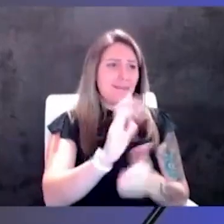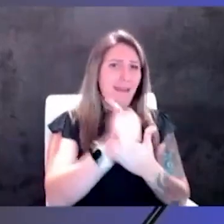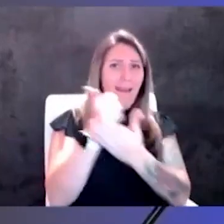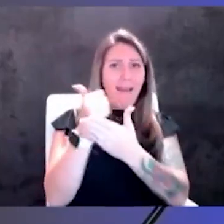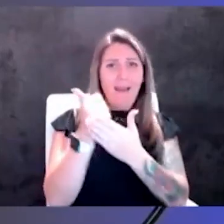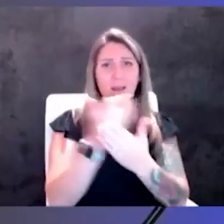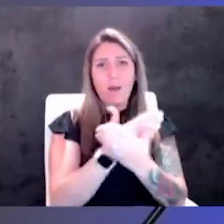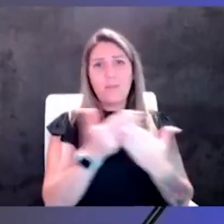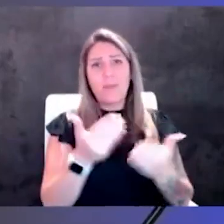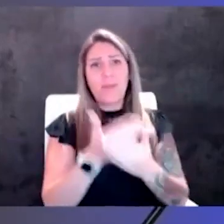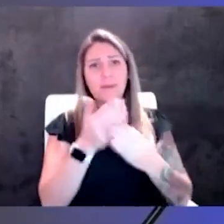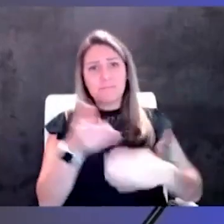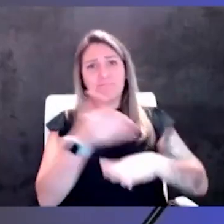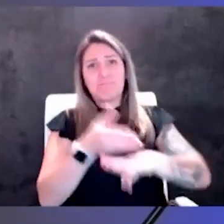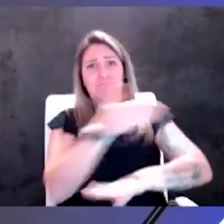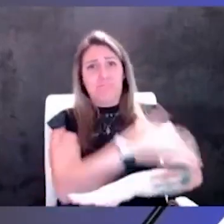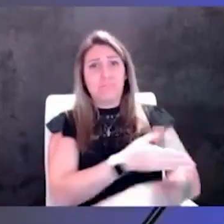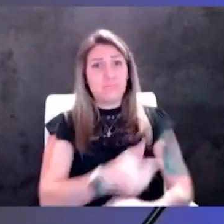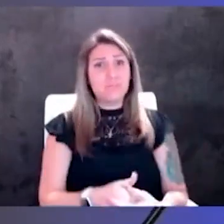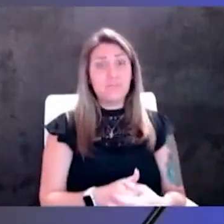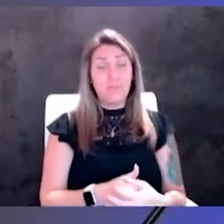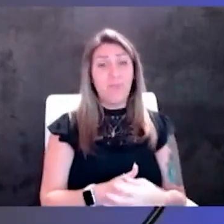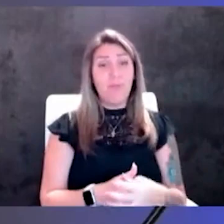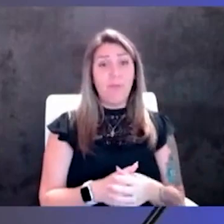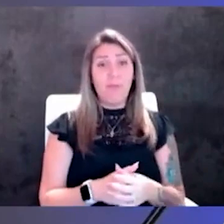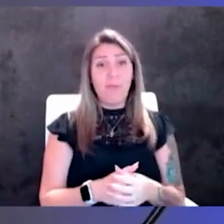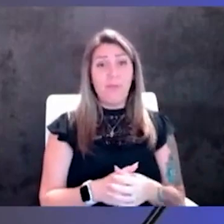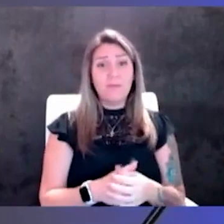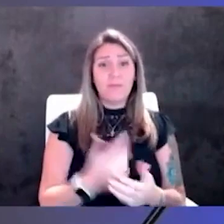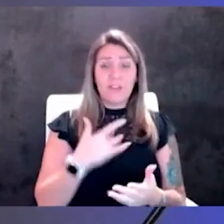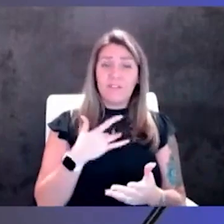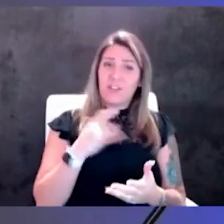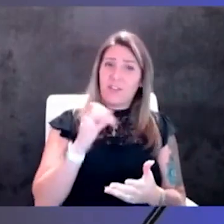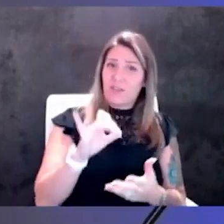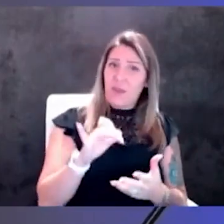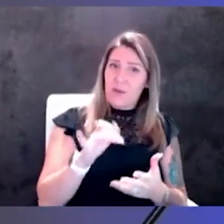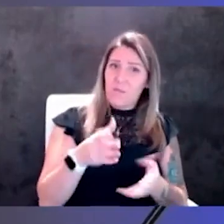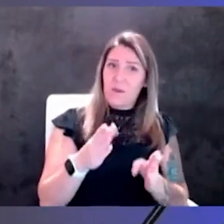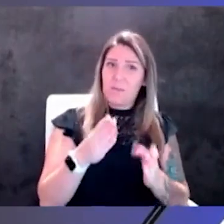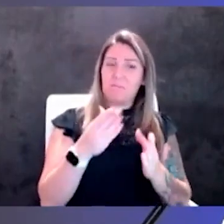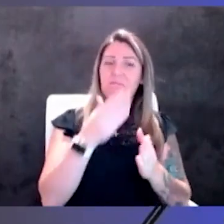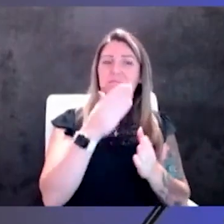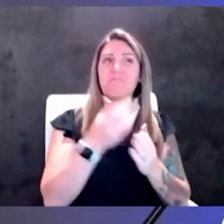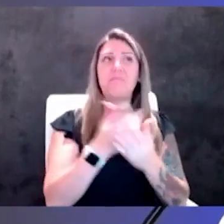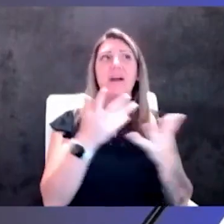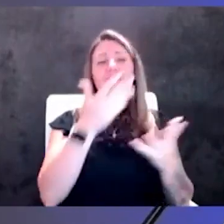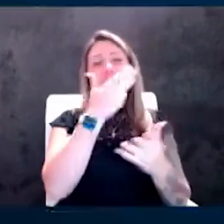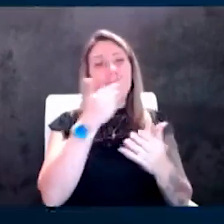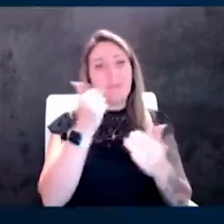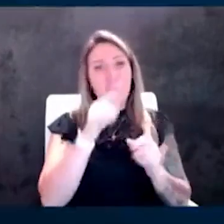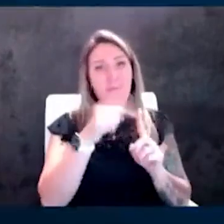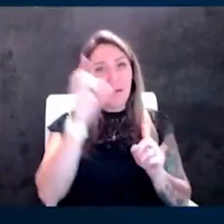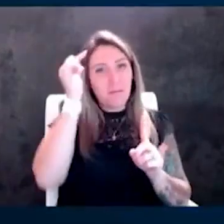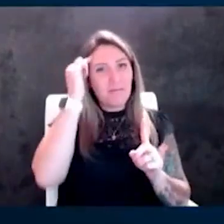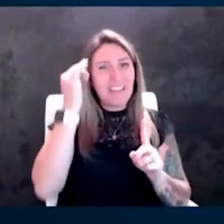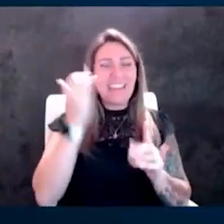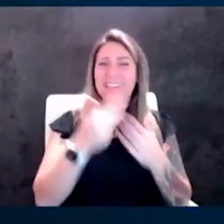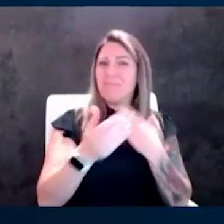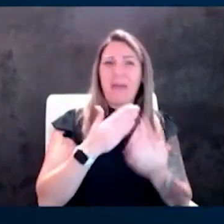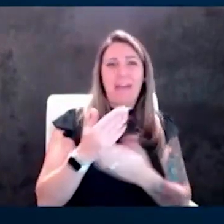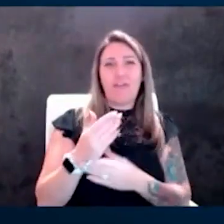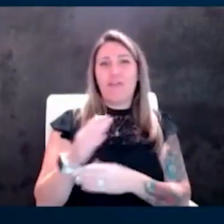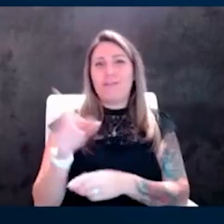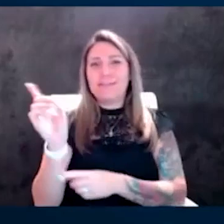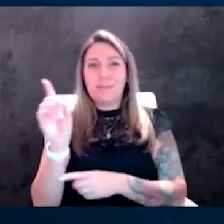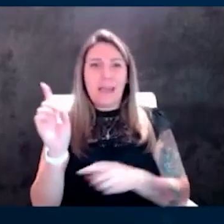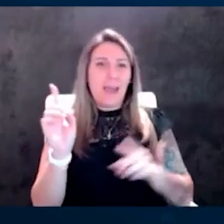way. I feel in that way much better about it now. Yeah, whether a Democrat, Republican, or Independent, doesn't matter. Take pride in those